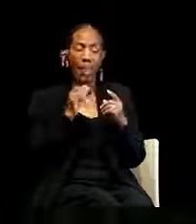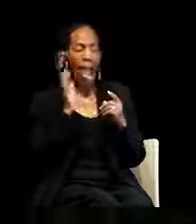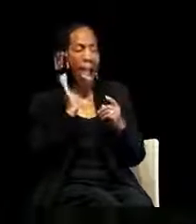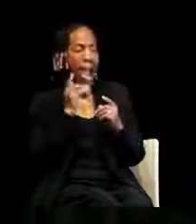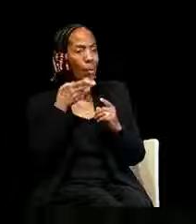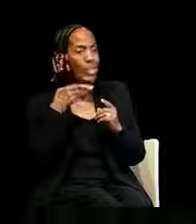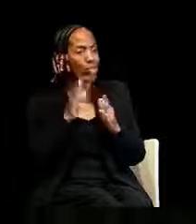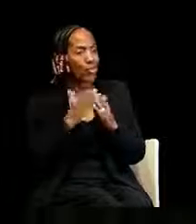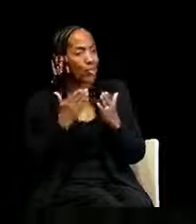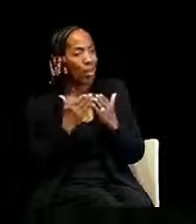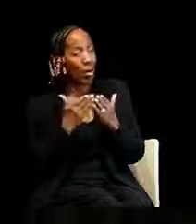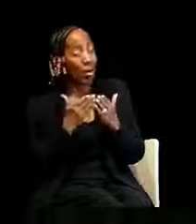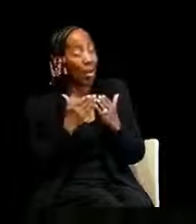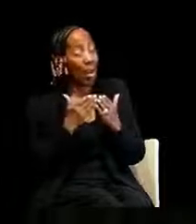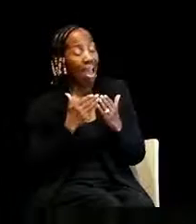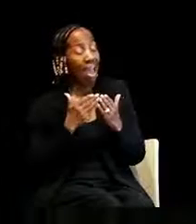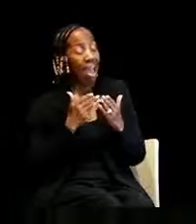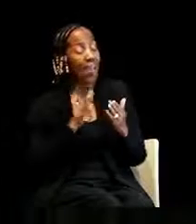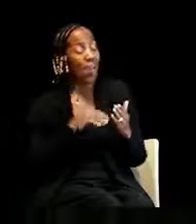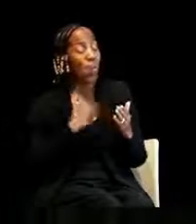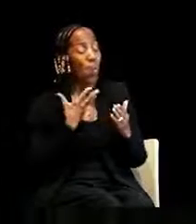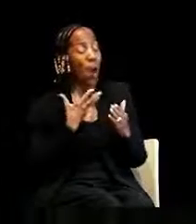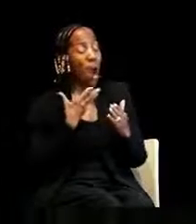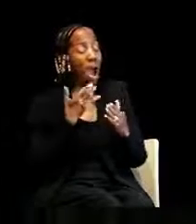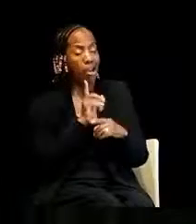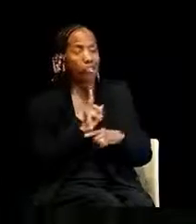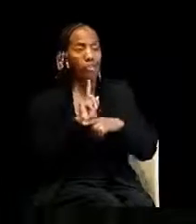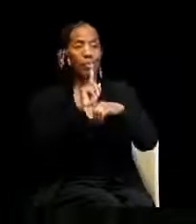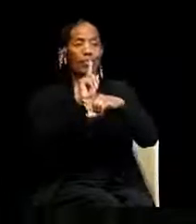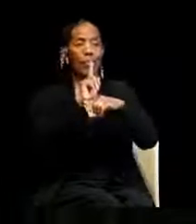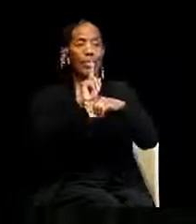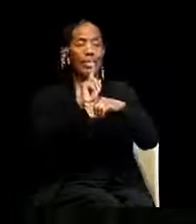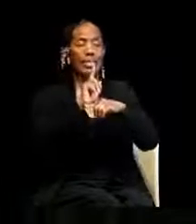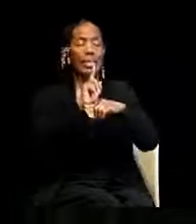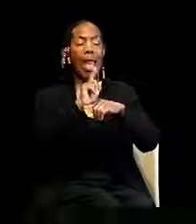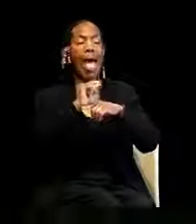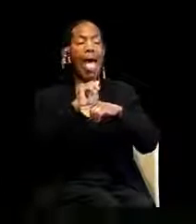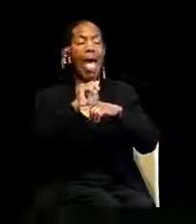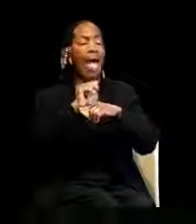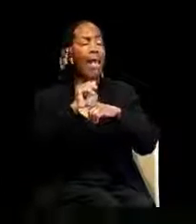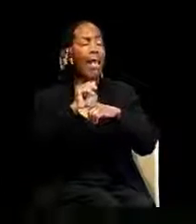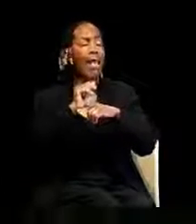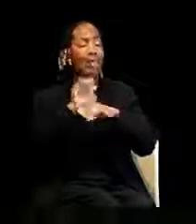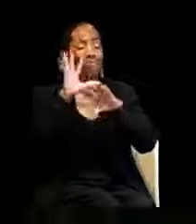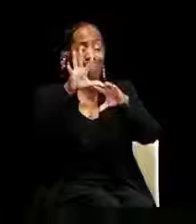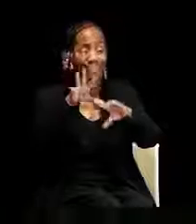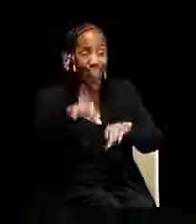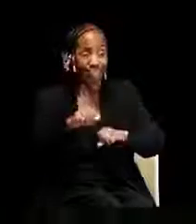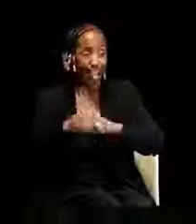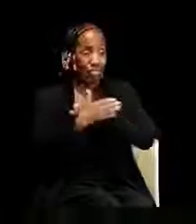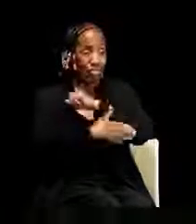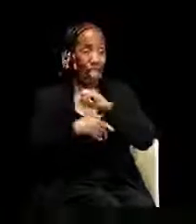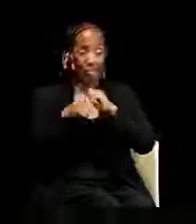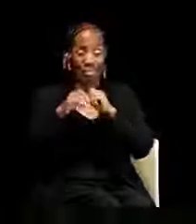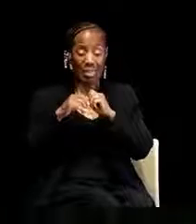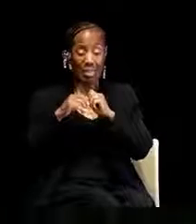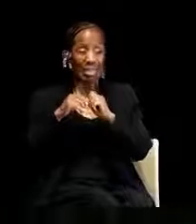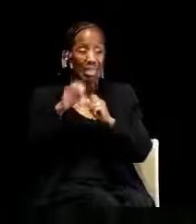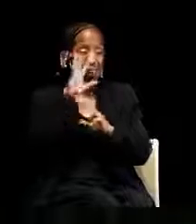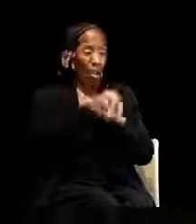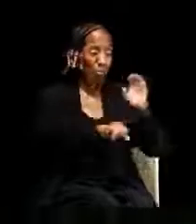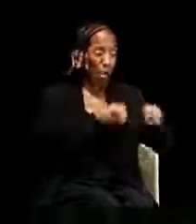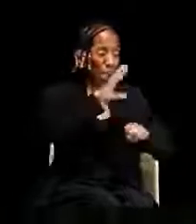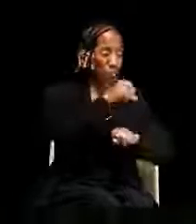history books and white supremacy and colonialism has taken away context, right? So to answer all of that question is our